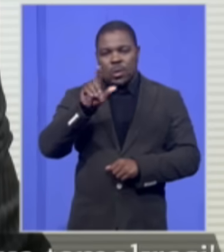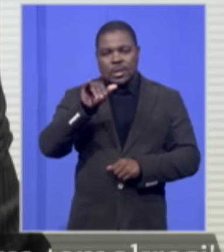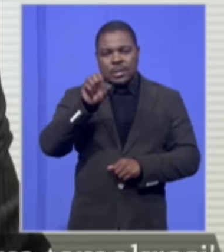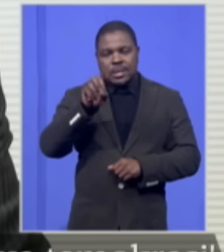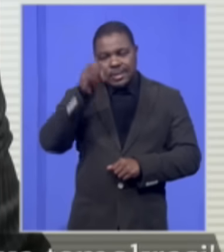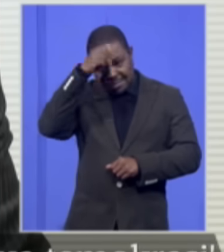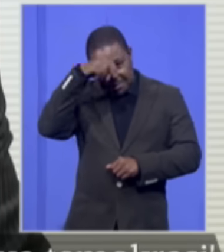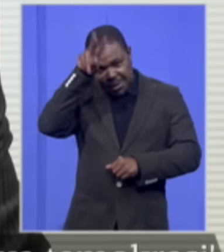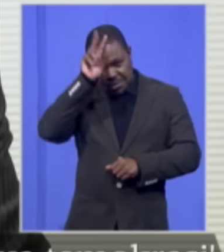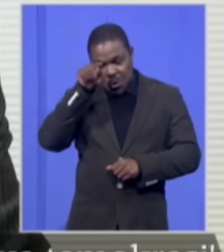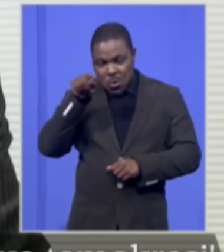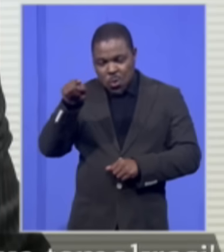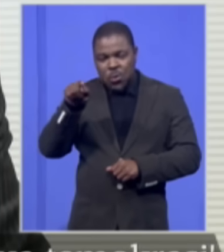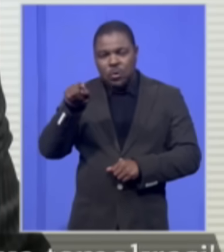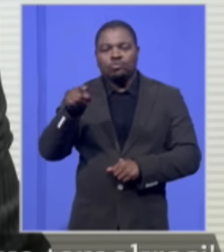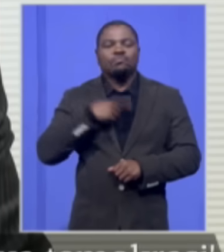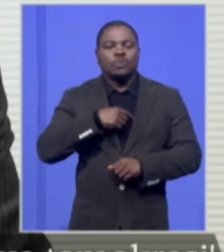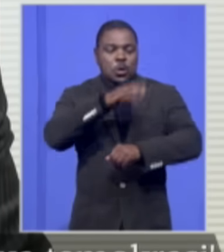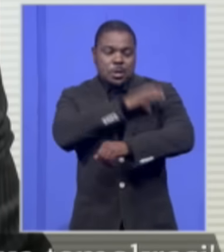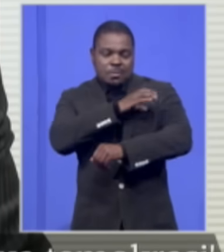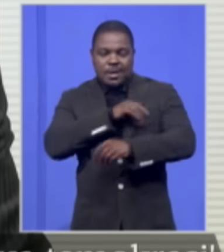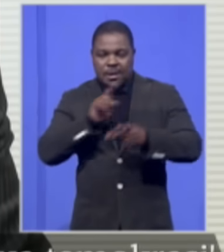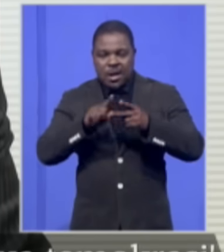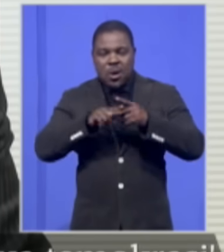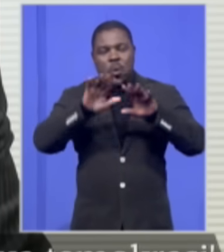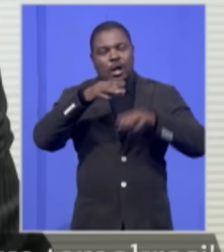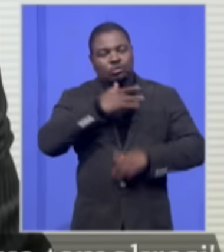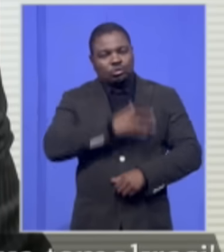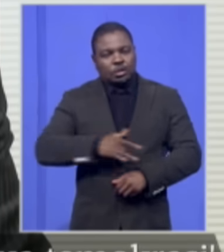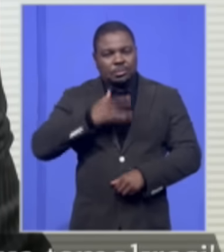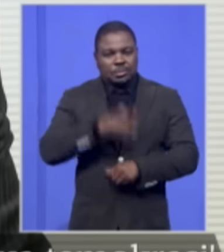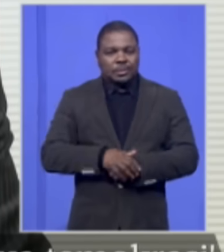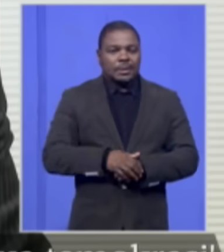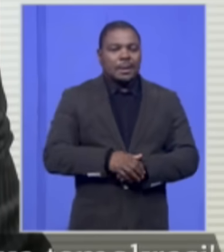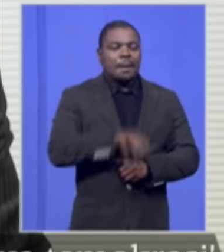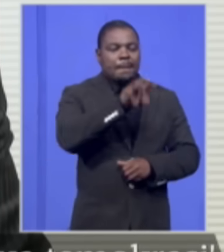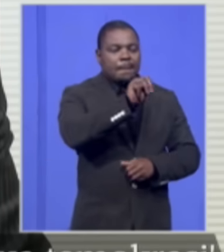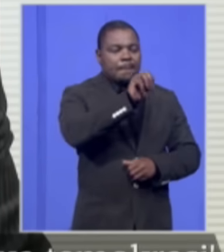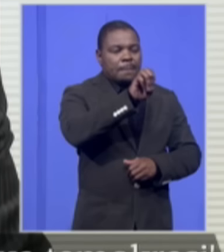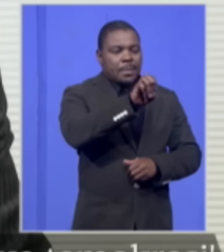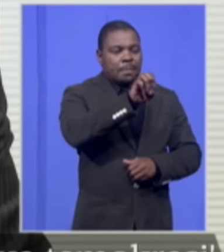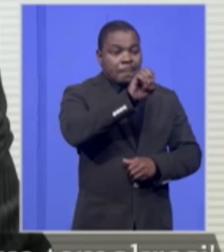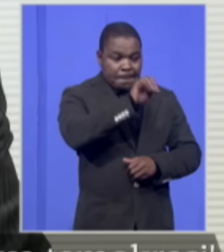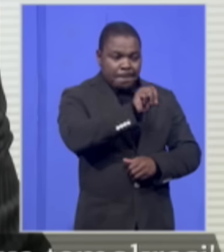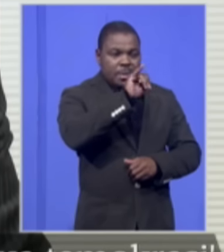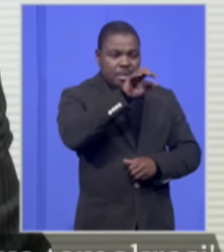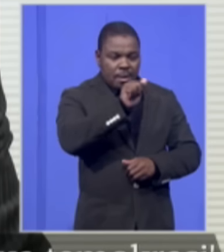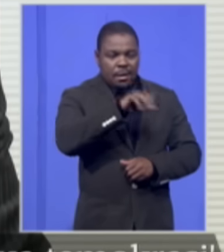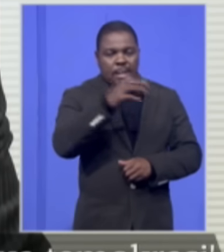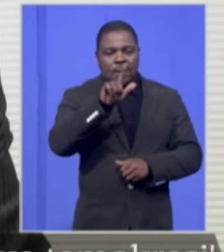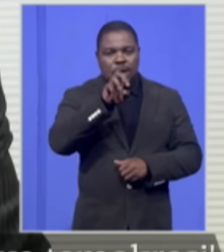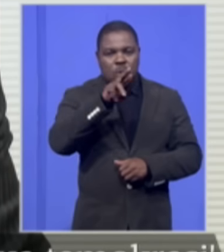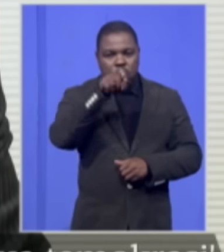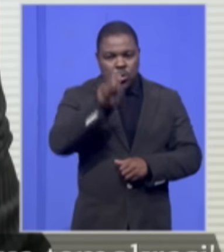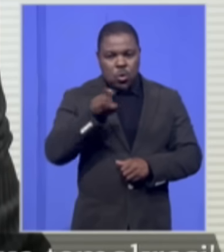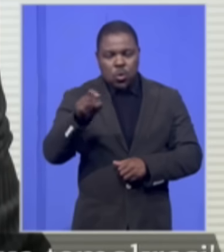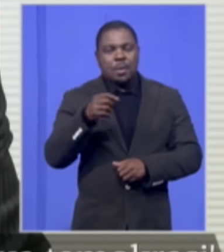captain and world champion, Ms. Mia Leroux, Miss South Africa